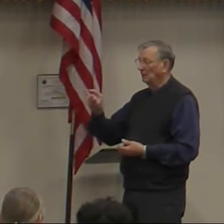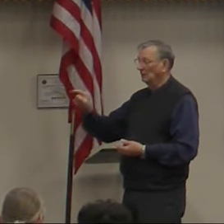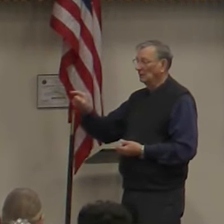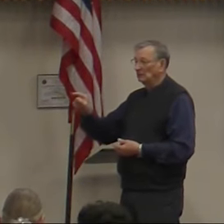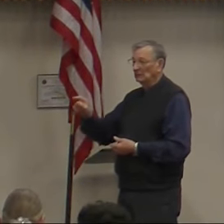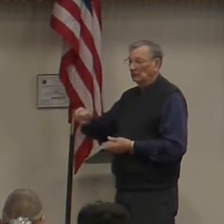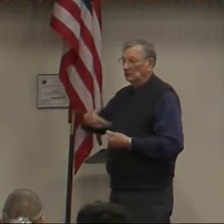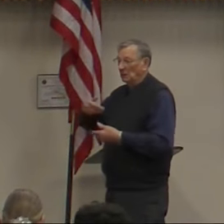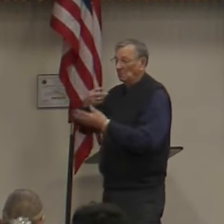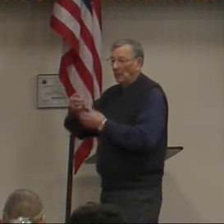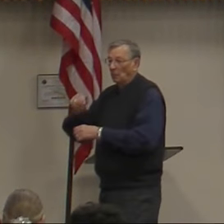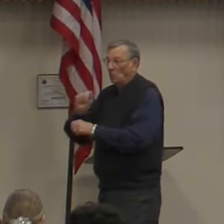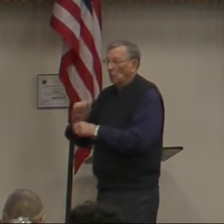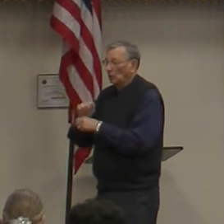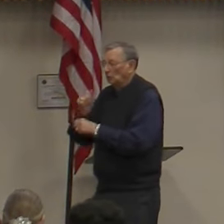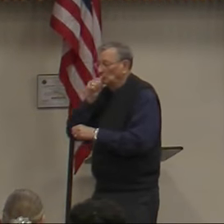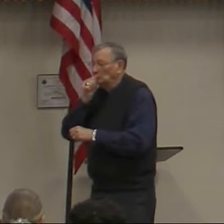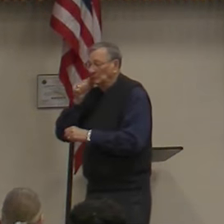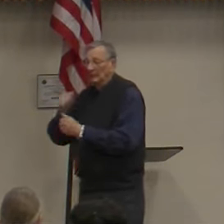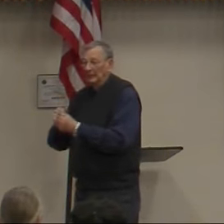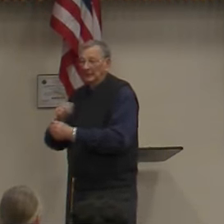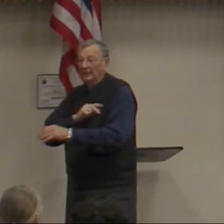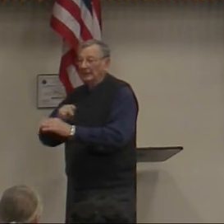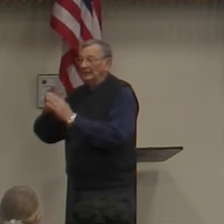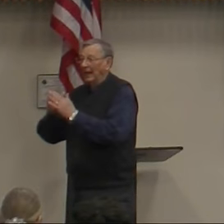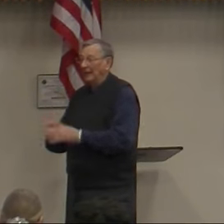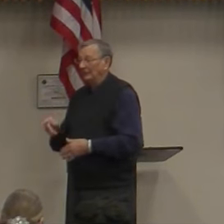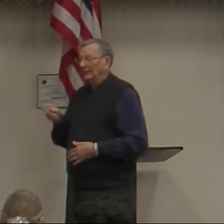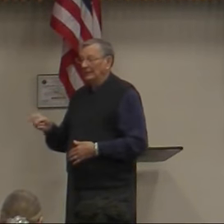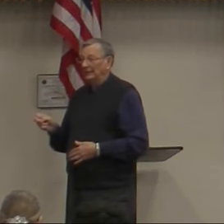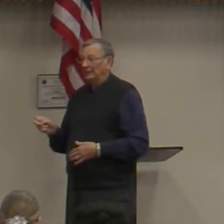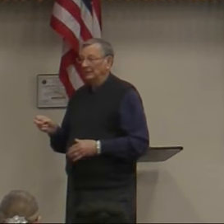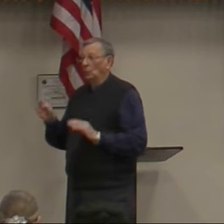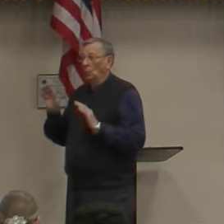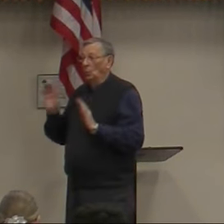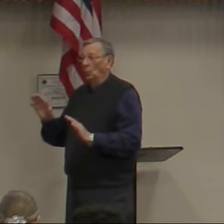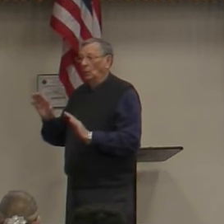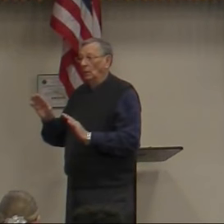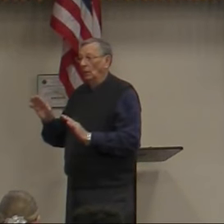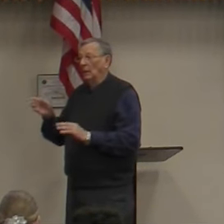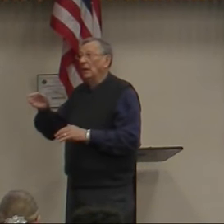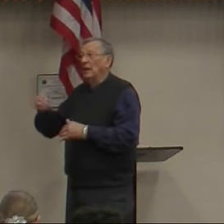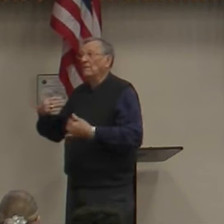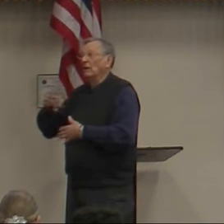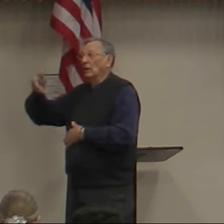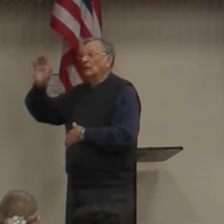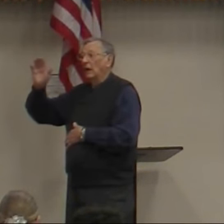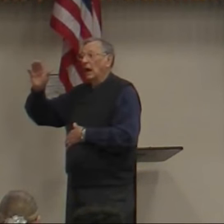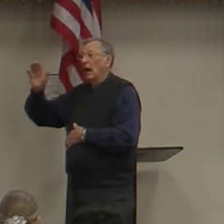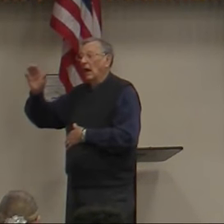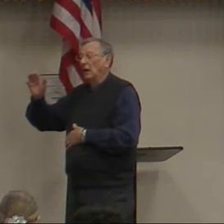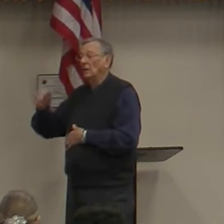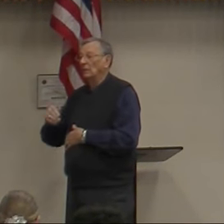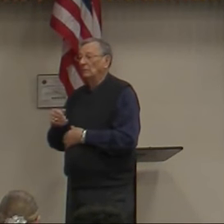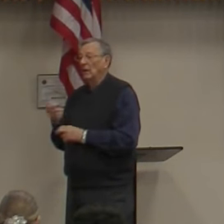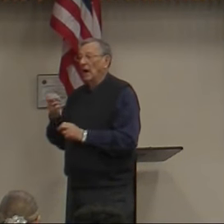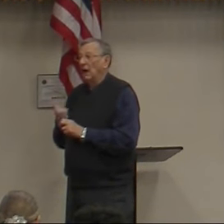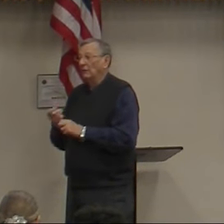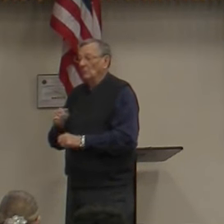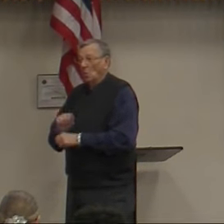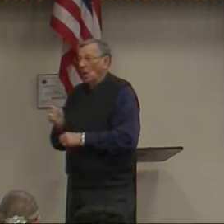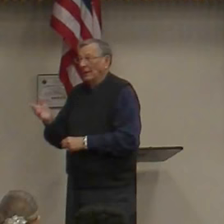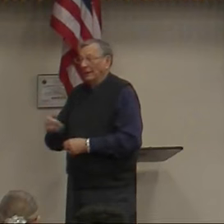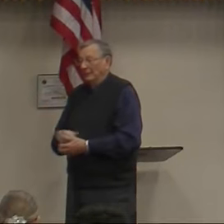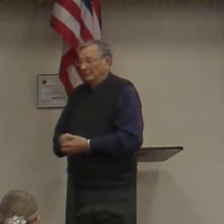Ahab, working there in the king's palace. He is a great and godly man, fears God in great ways. It's probably very hard for him to work